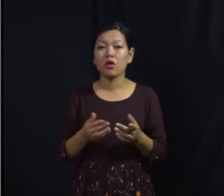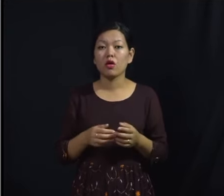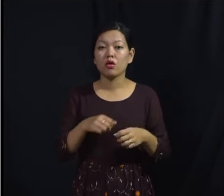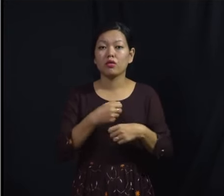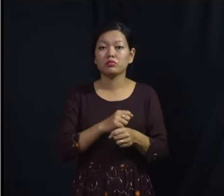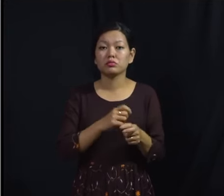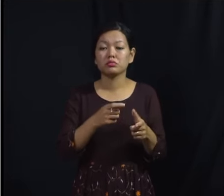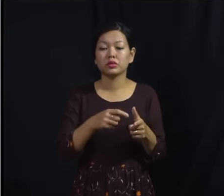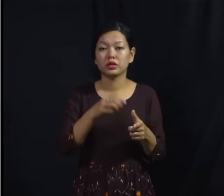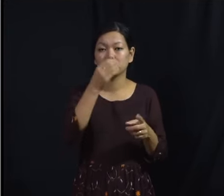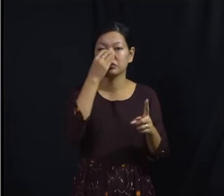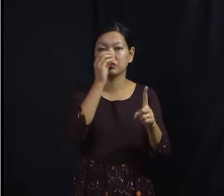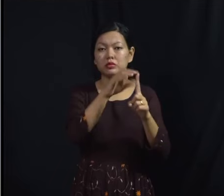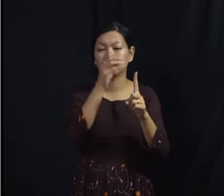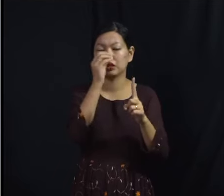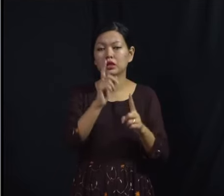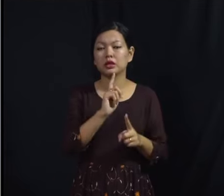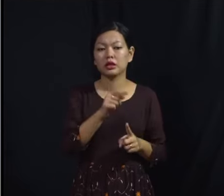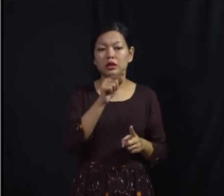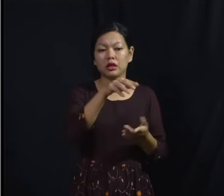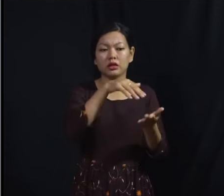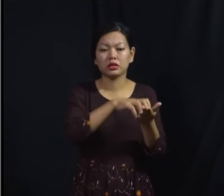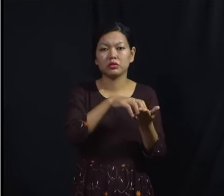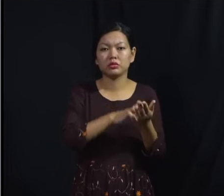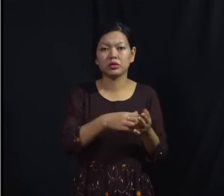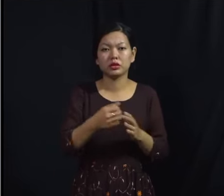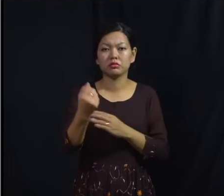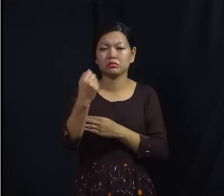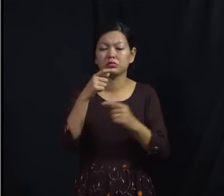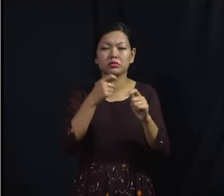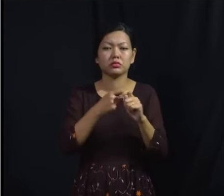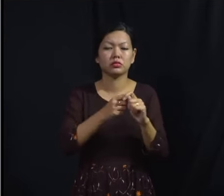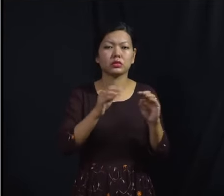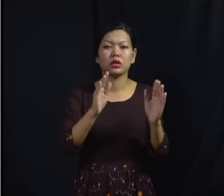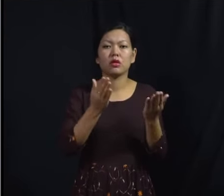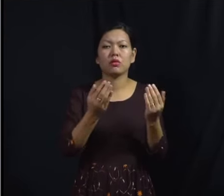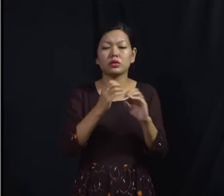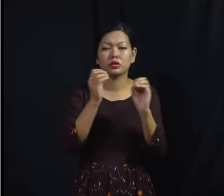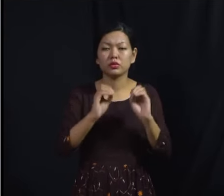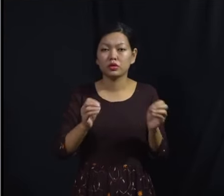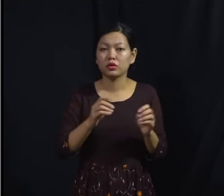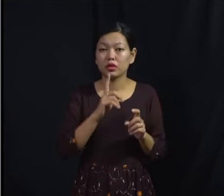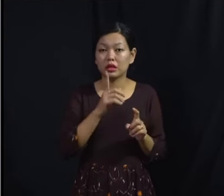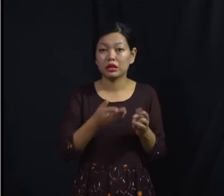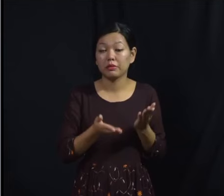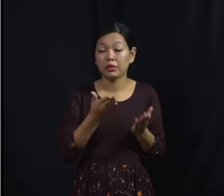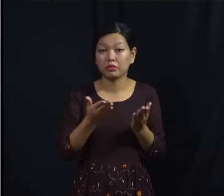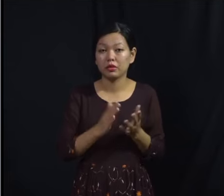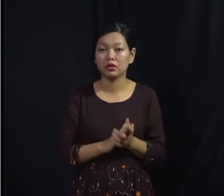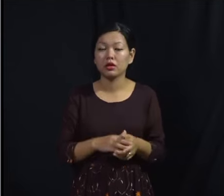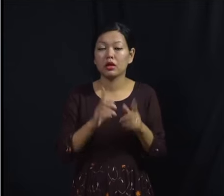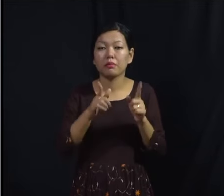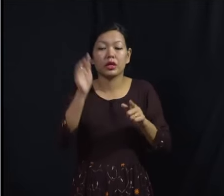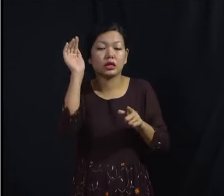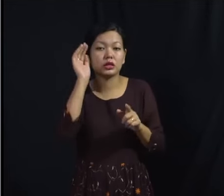Susan, I'm sure we would all be able to overcome such kind of naysayers and keep striving if, in fact,